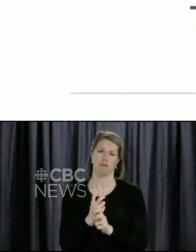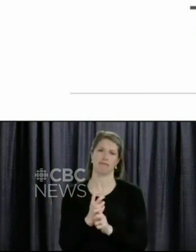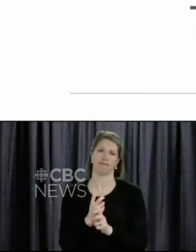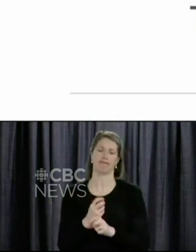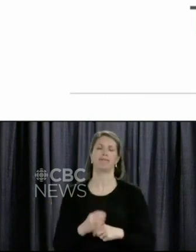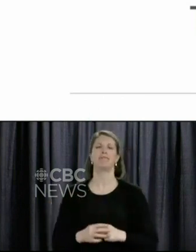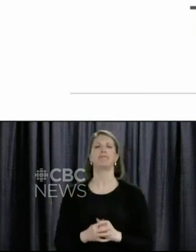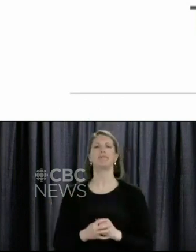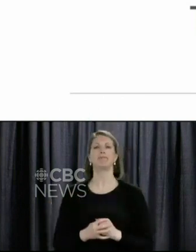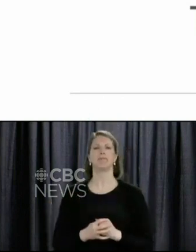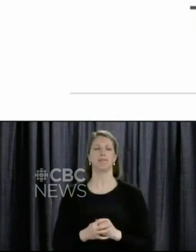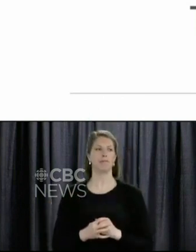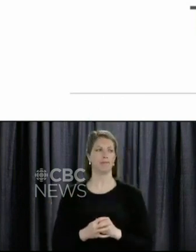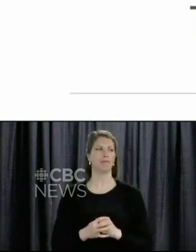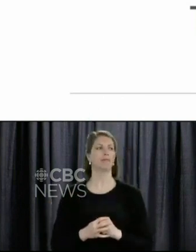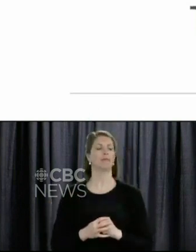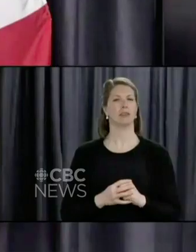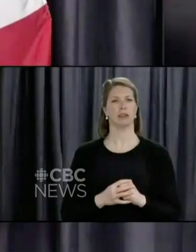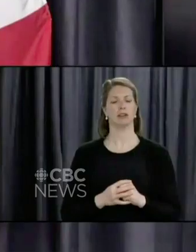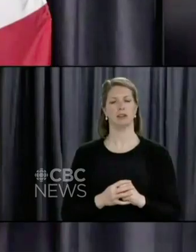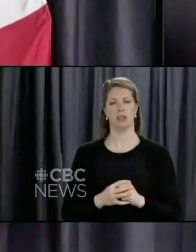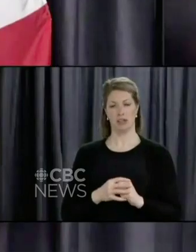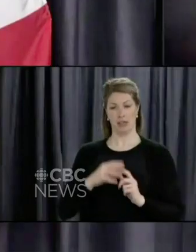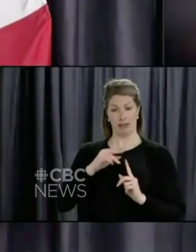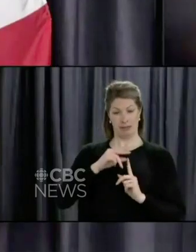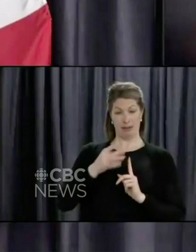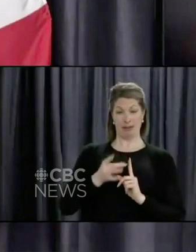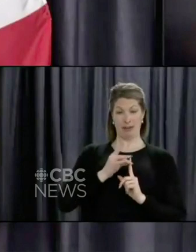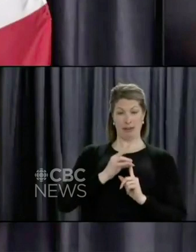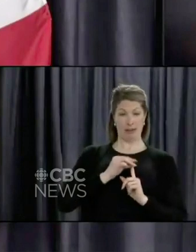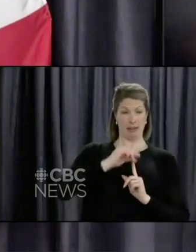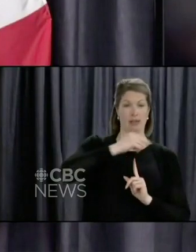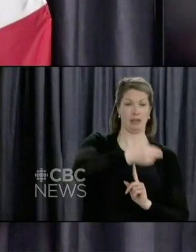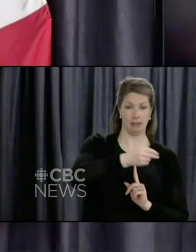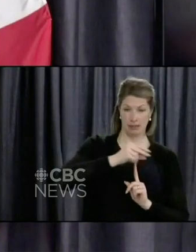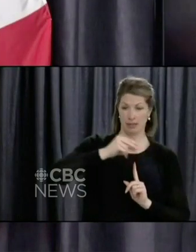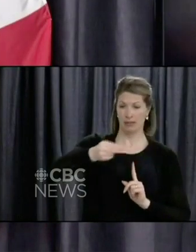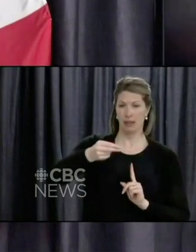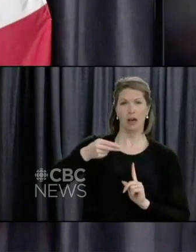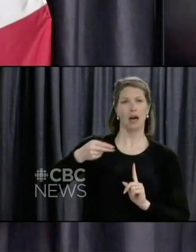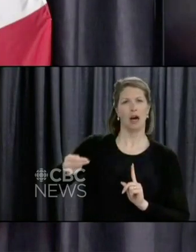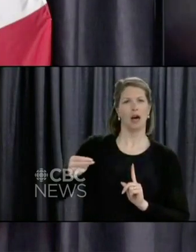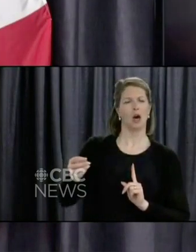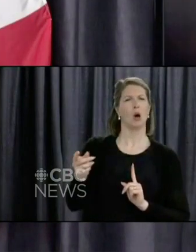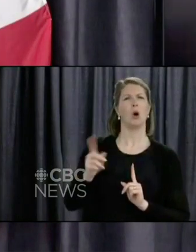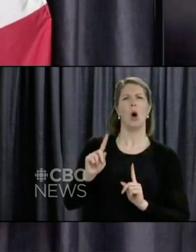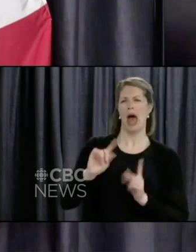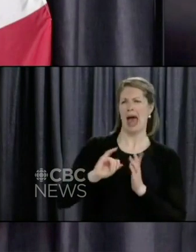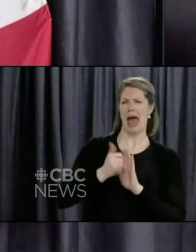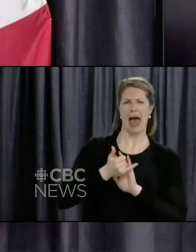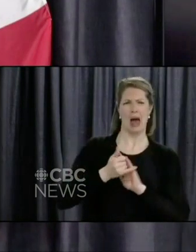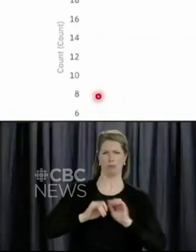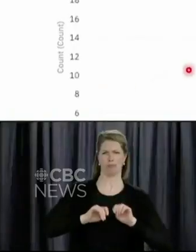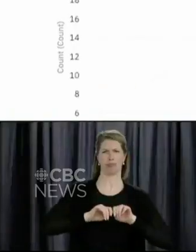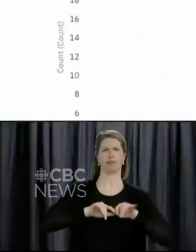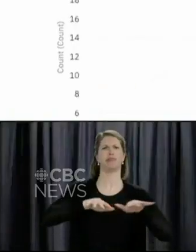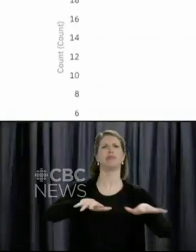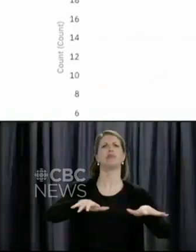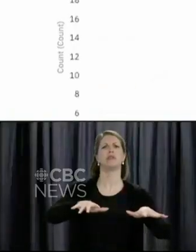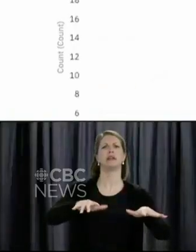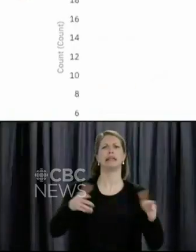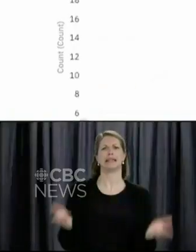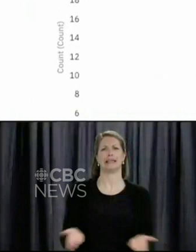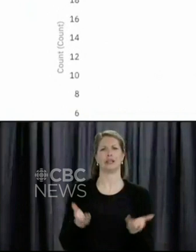Where is the COVID-19 coming from in Newfoundland and Labrador? So this slide really illustrates a couple of important